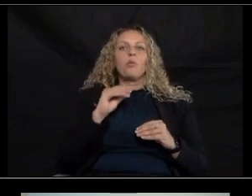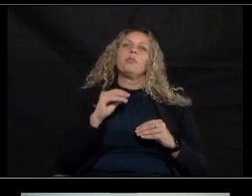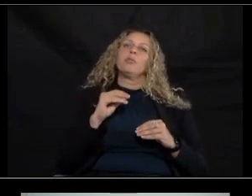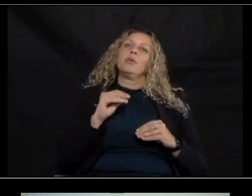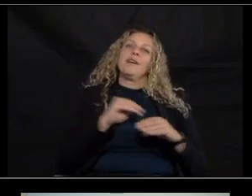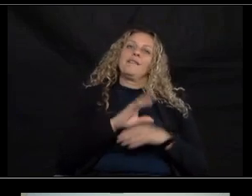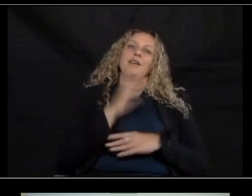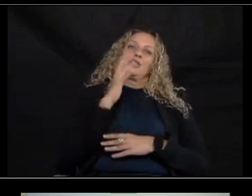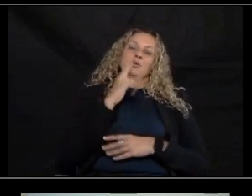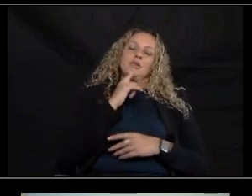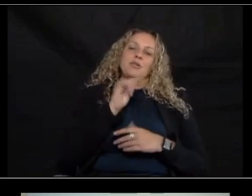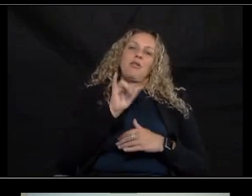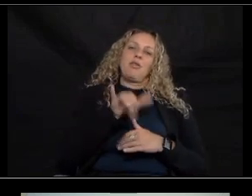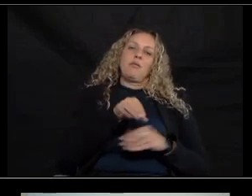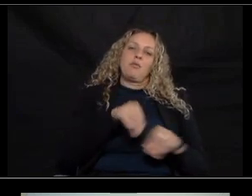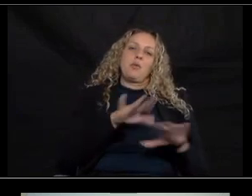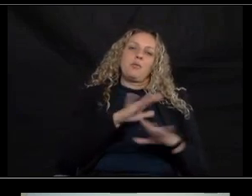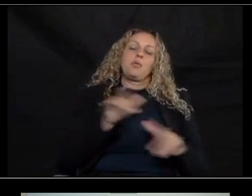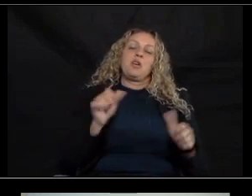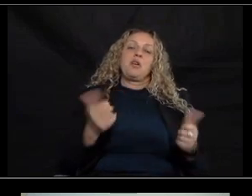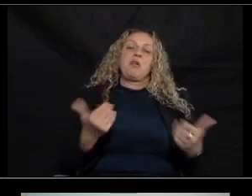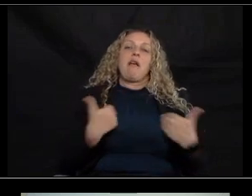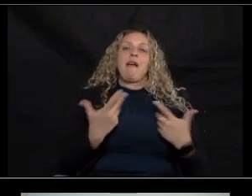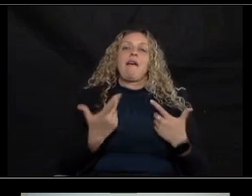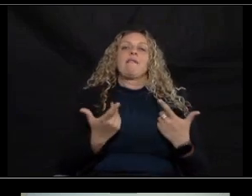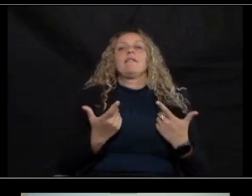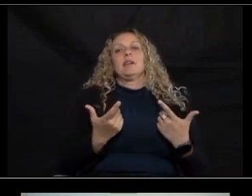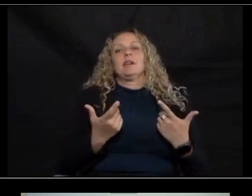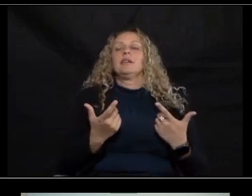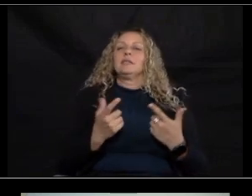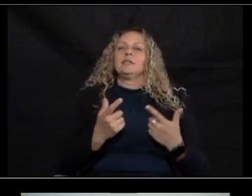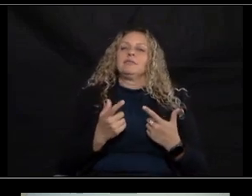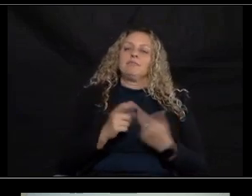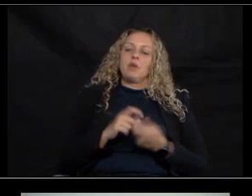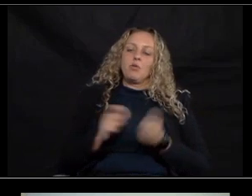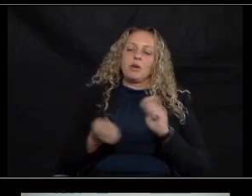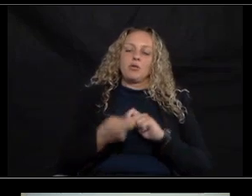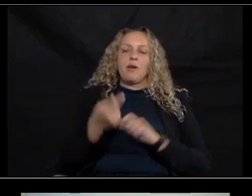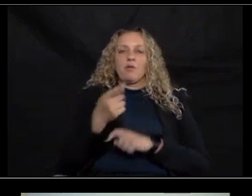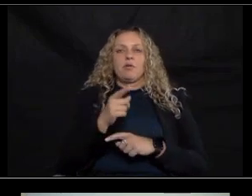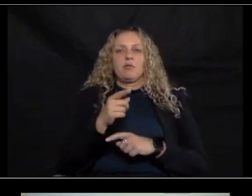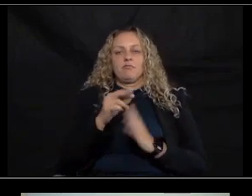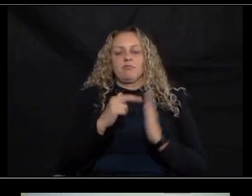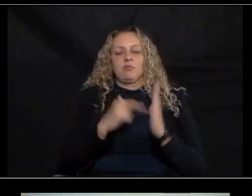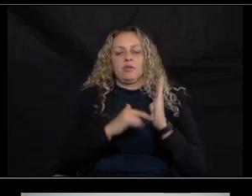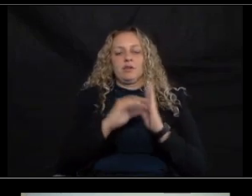the trees on their property. We could have a retroactive provision in our code.